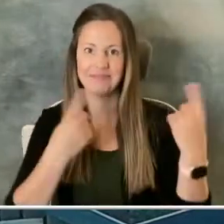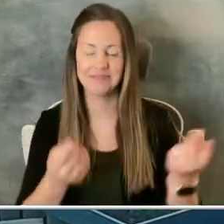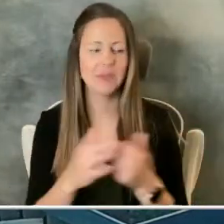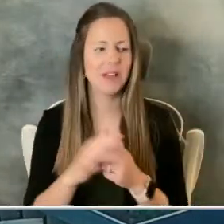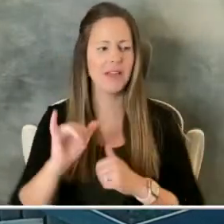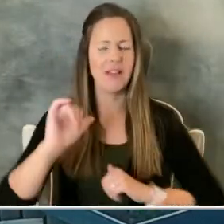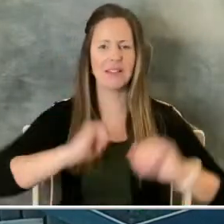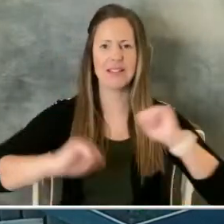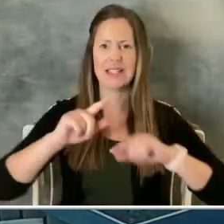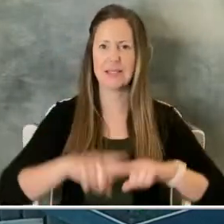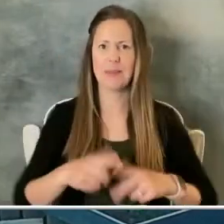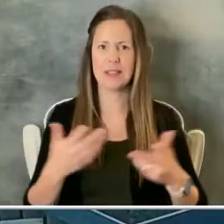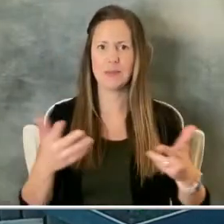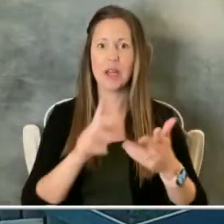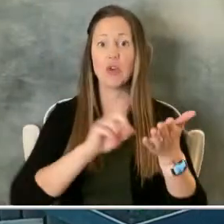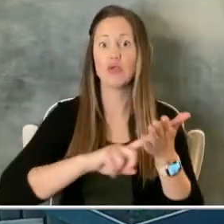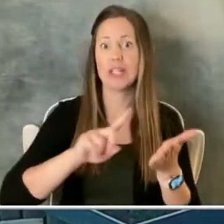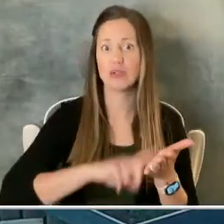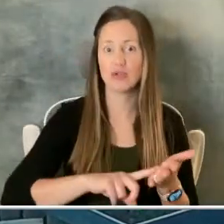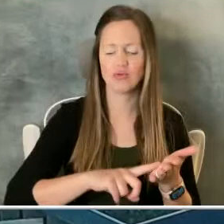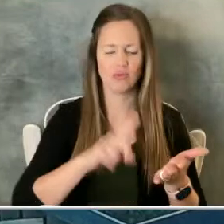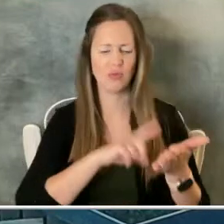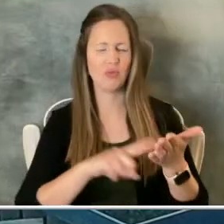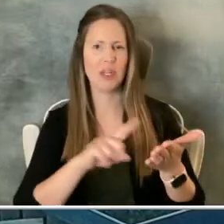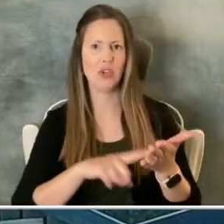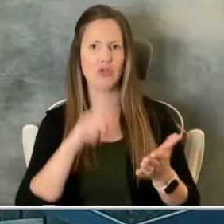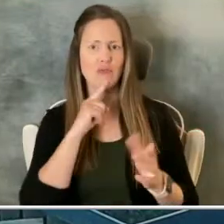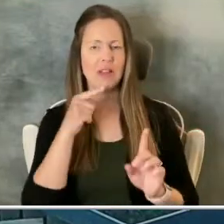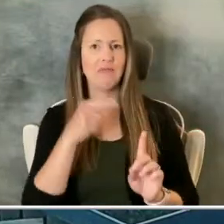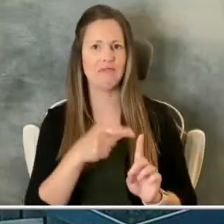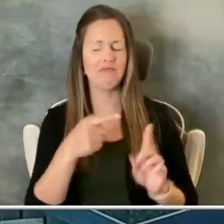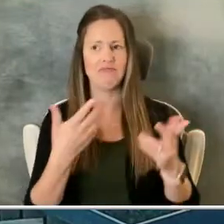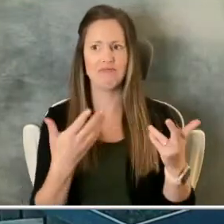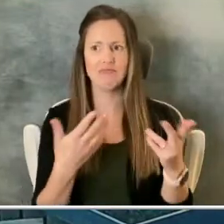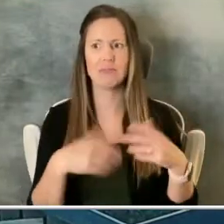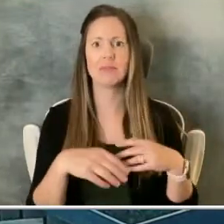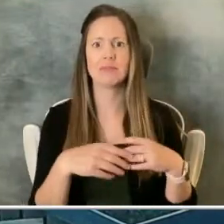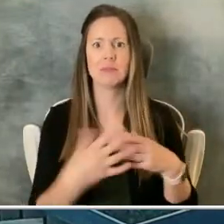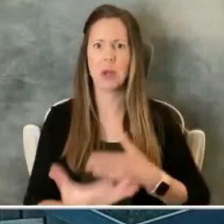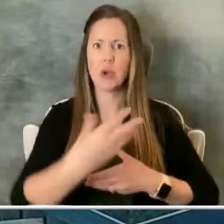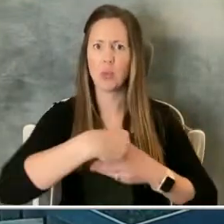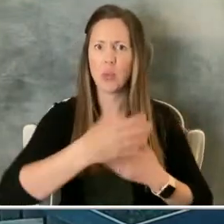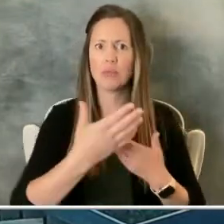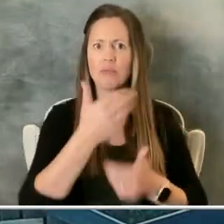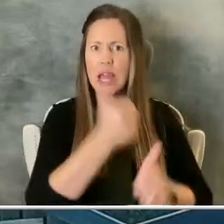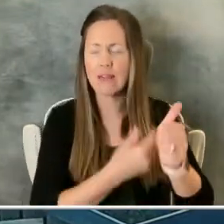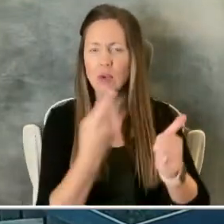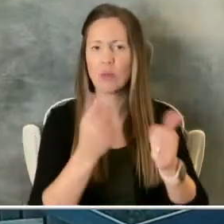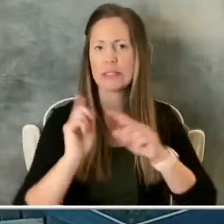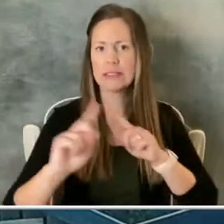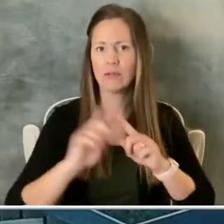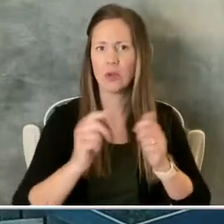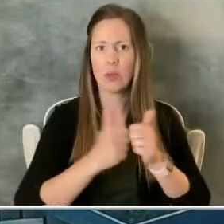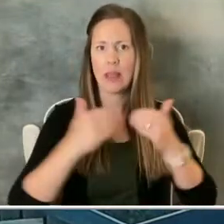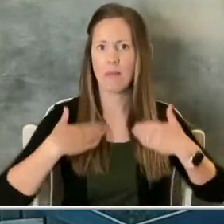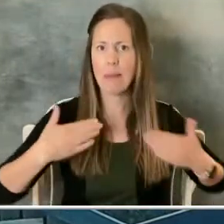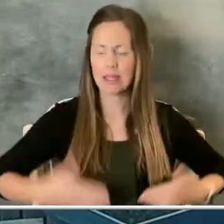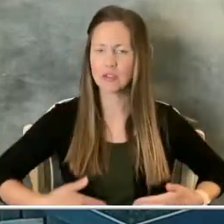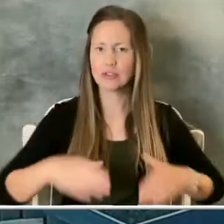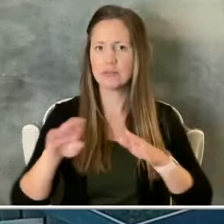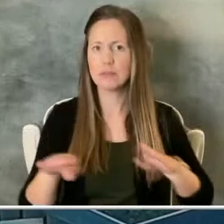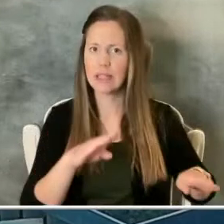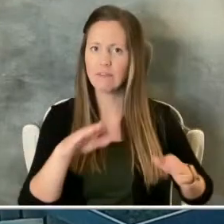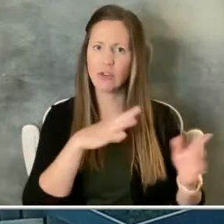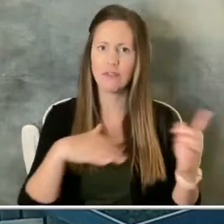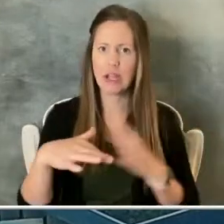research. And research ideally account for each person's differences in biology, behavior, and environment. The University